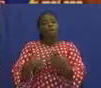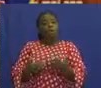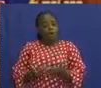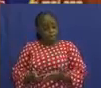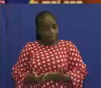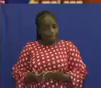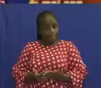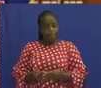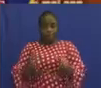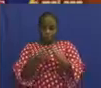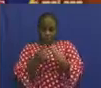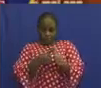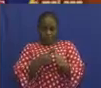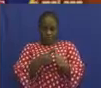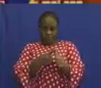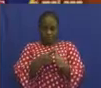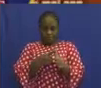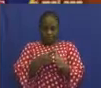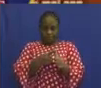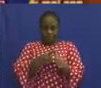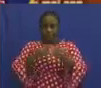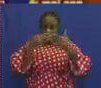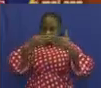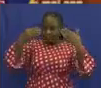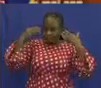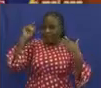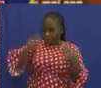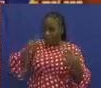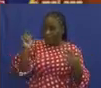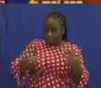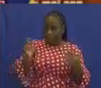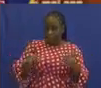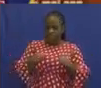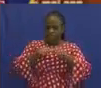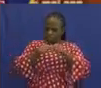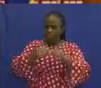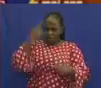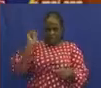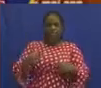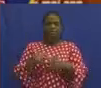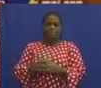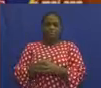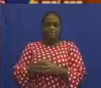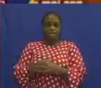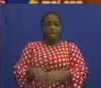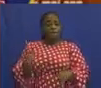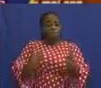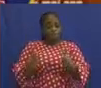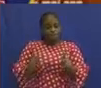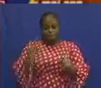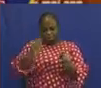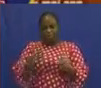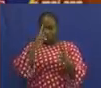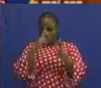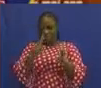gatherings. Firstly, the wearing of masks continues to be mandatory, and persons must